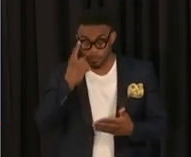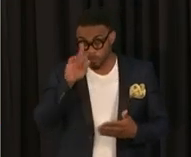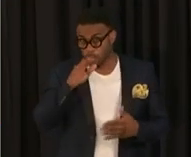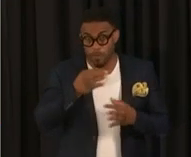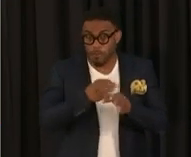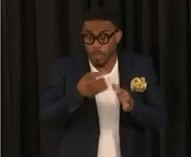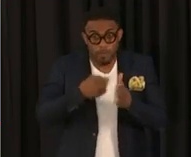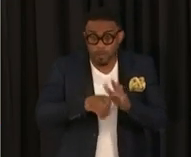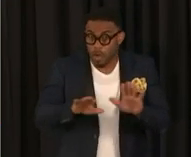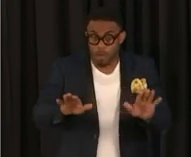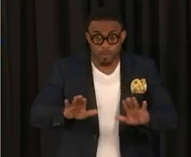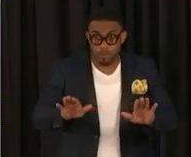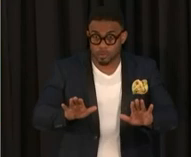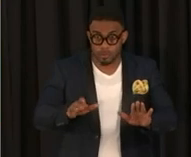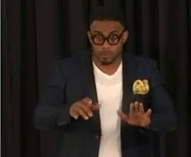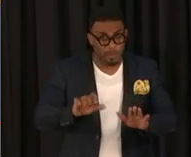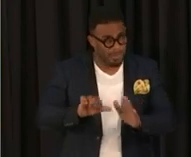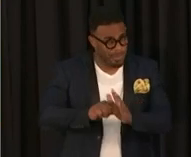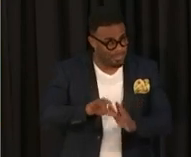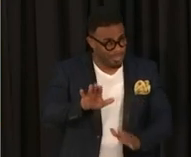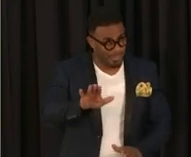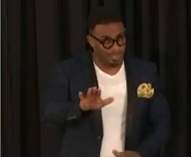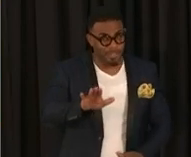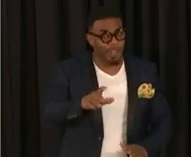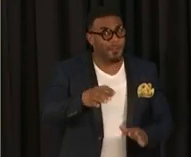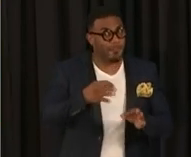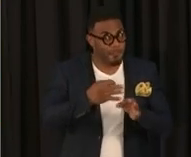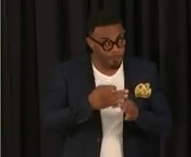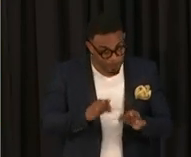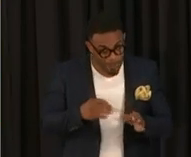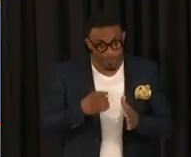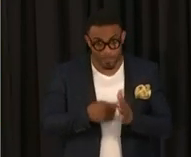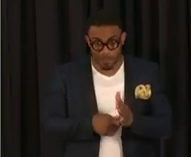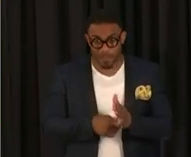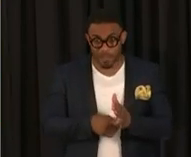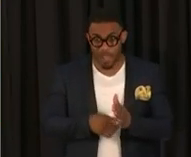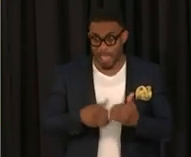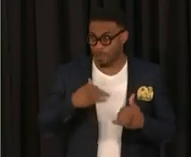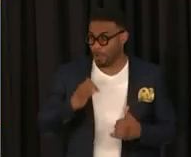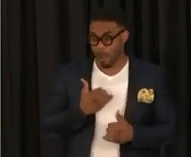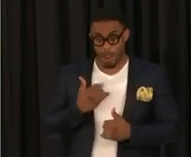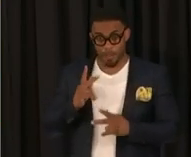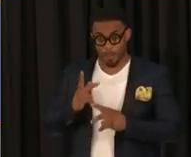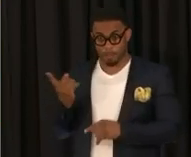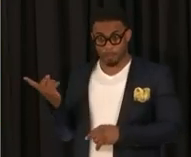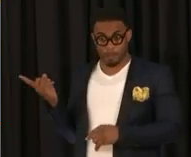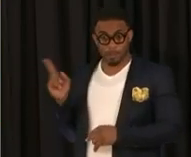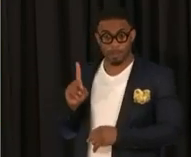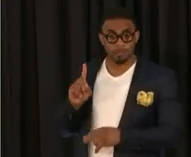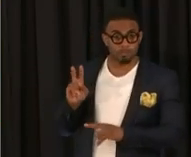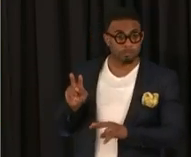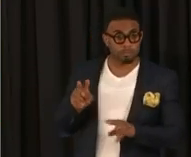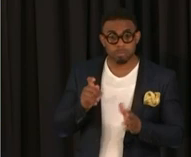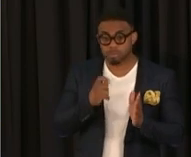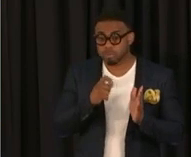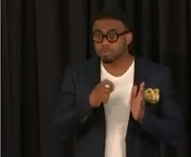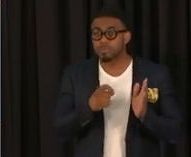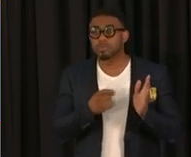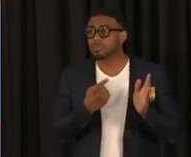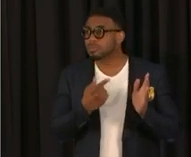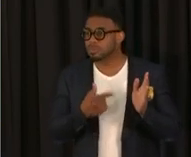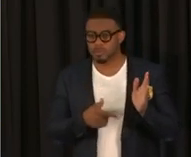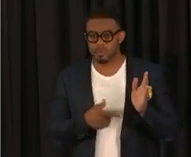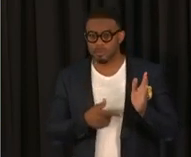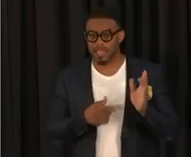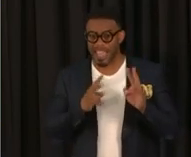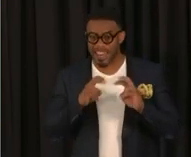this is free of charge to you. I want to emphasize this. This is having our account managers and engineers come to your building